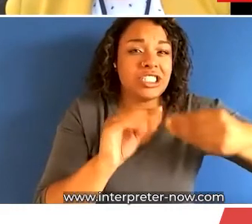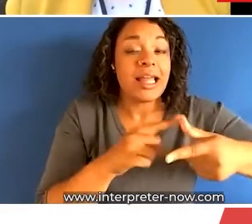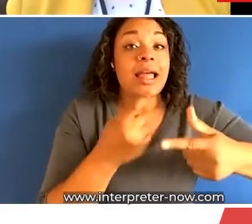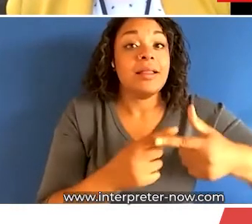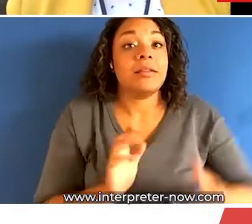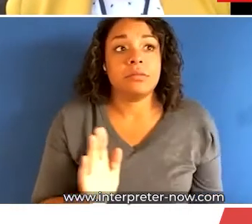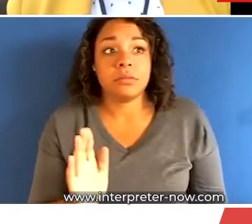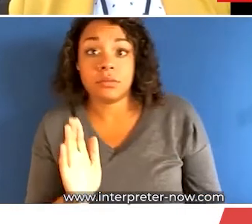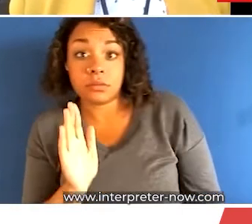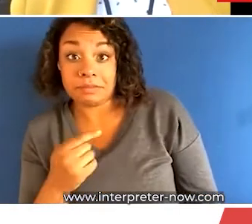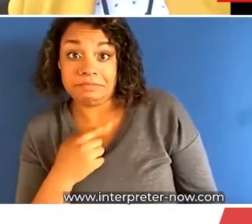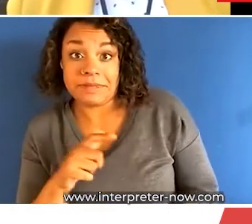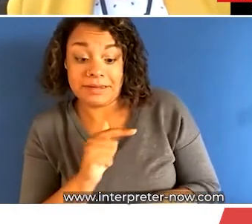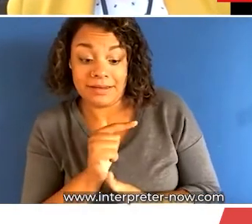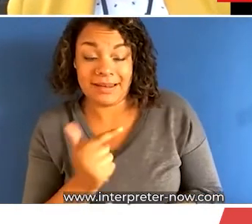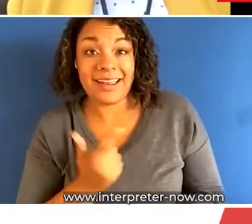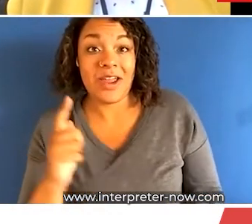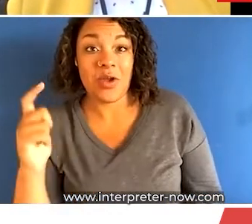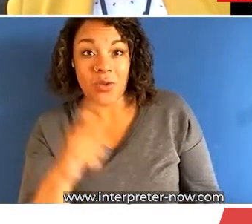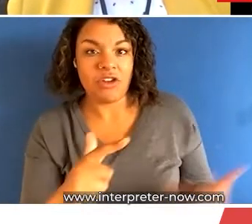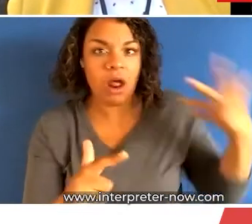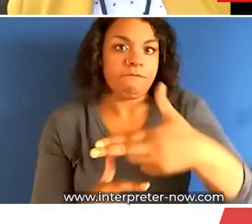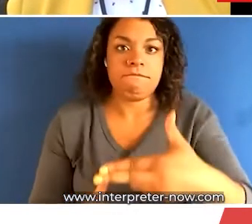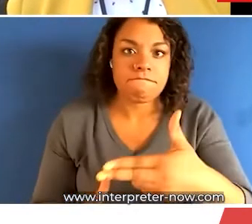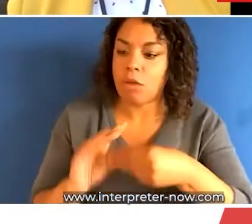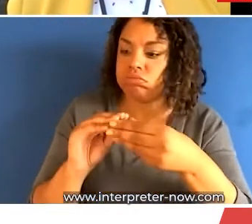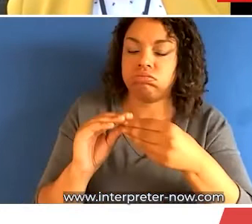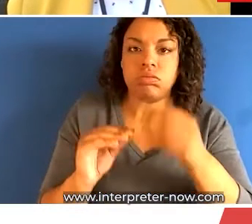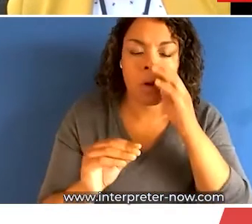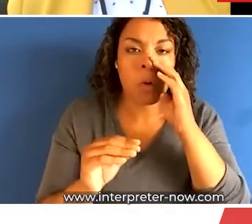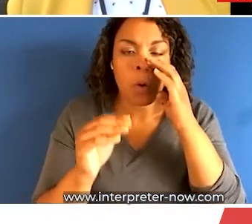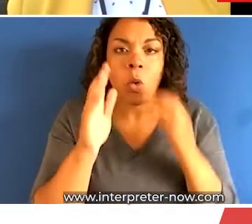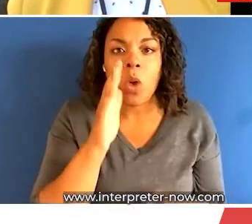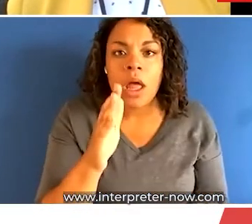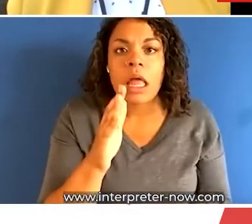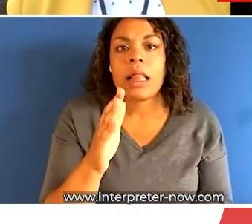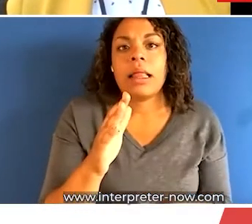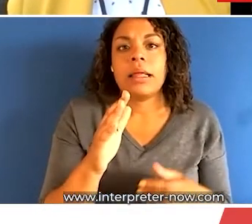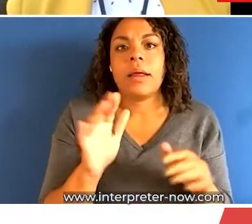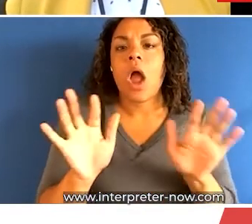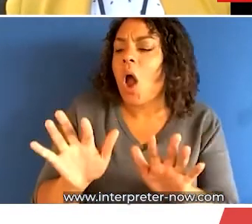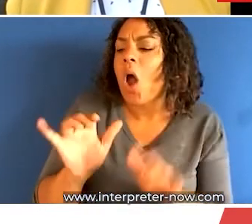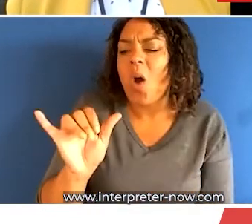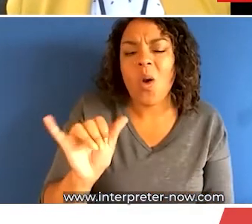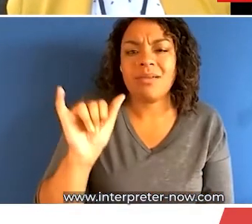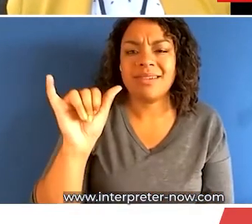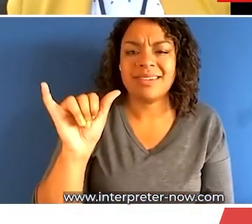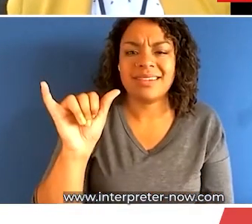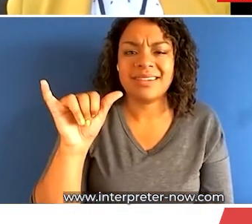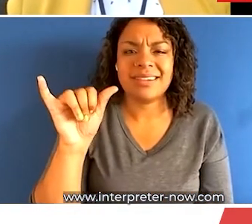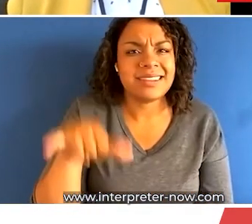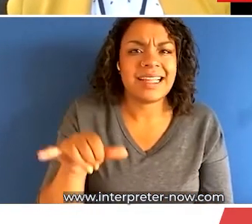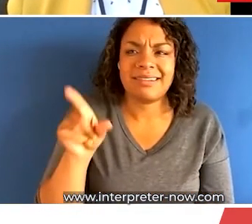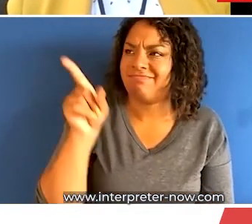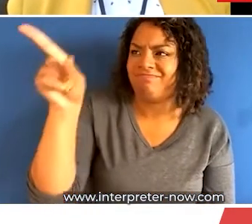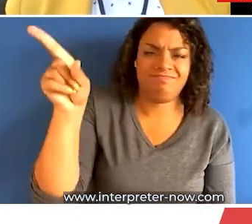ask a question, completely cuts me off. And will say something to the likes of, oh, that's Commissioner